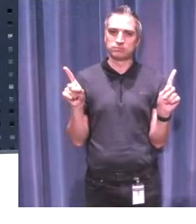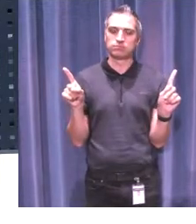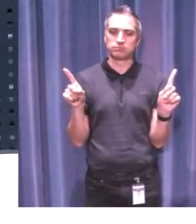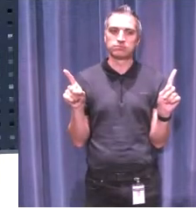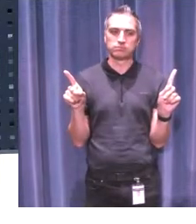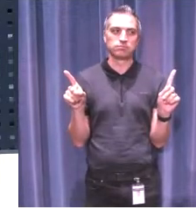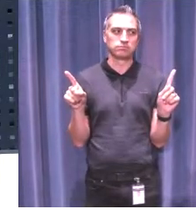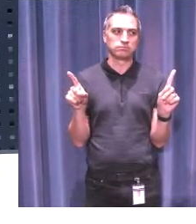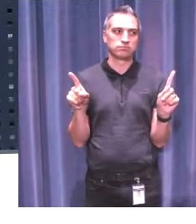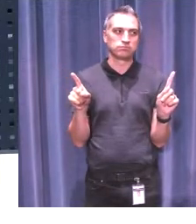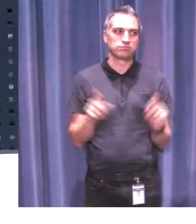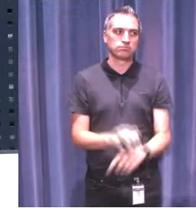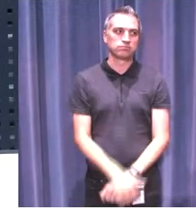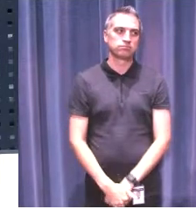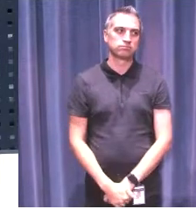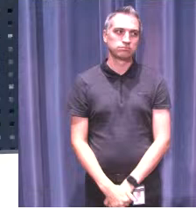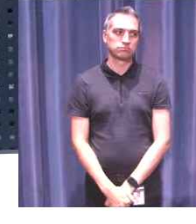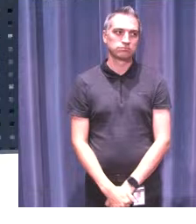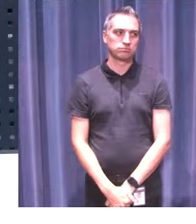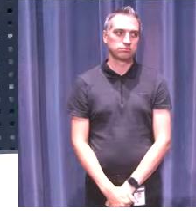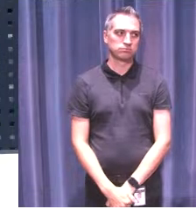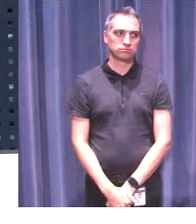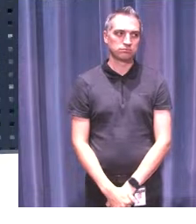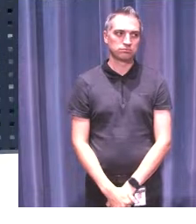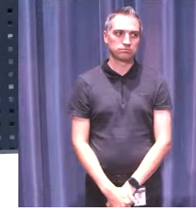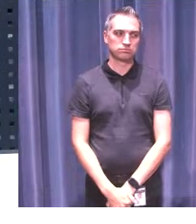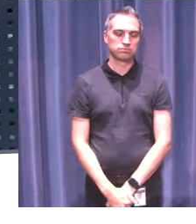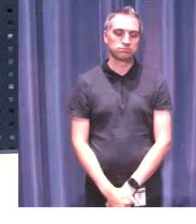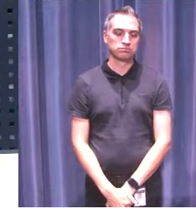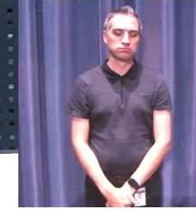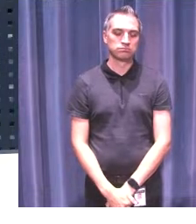I think you want to see